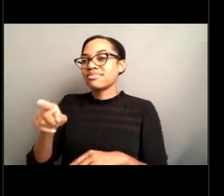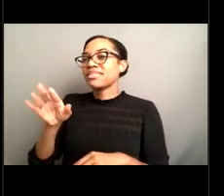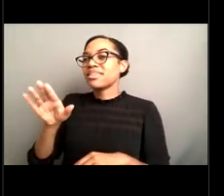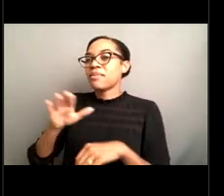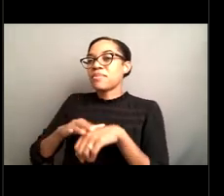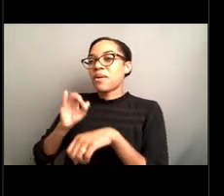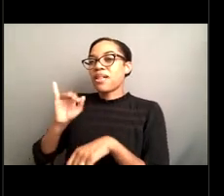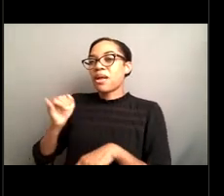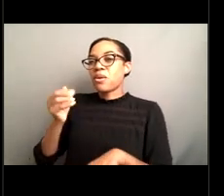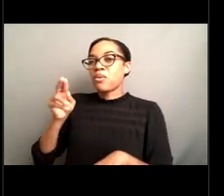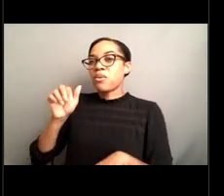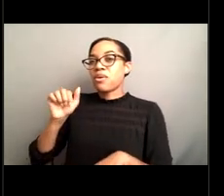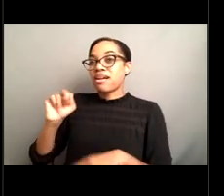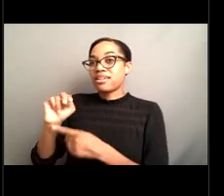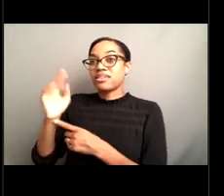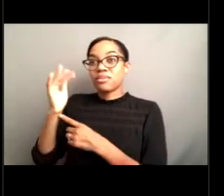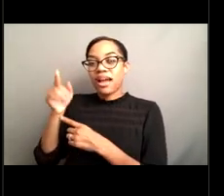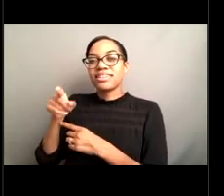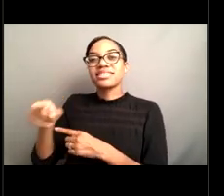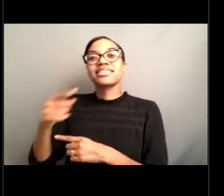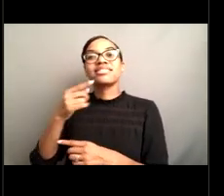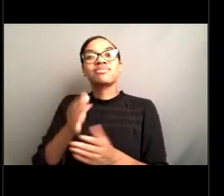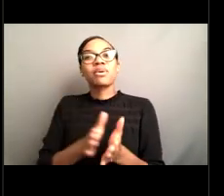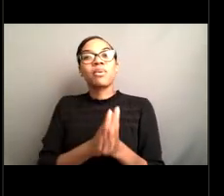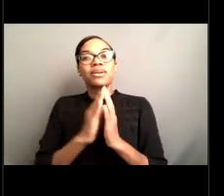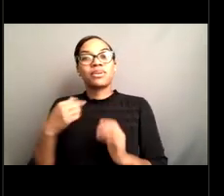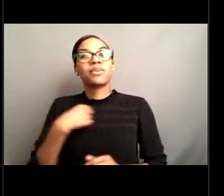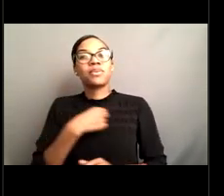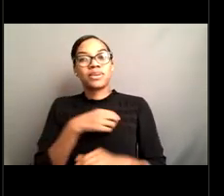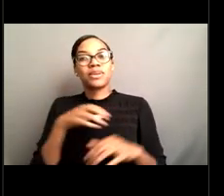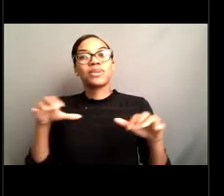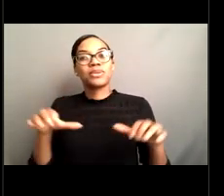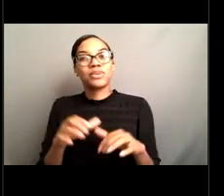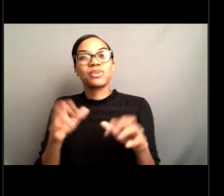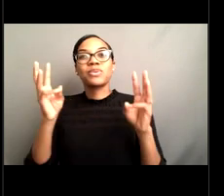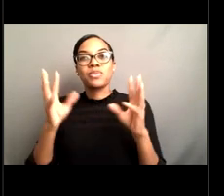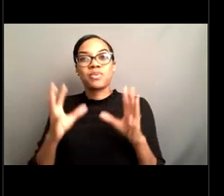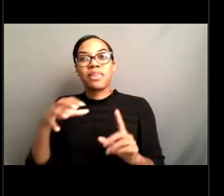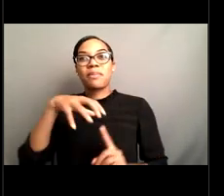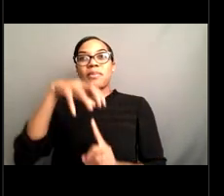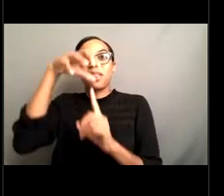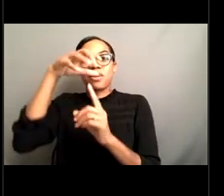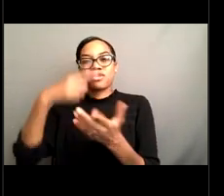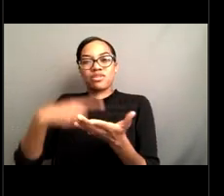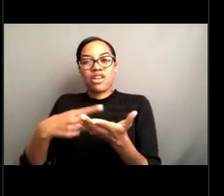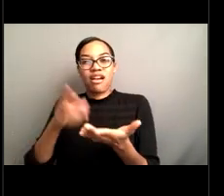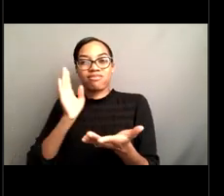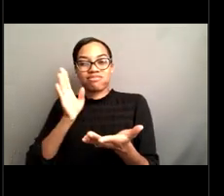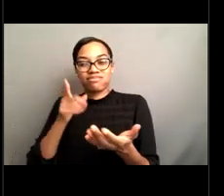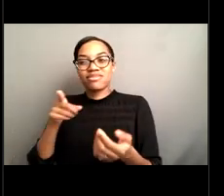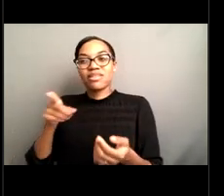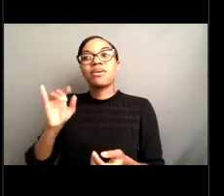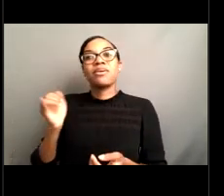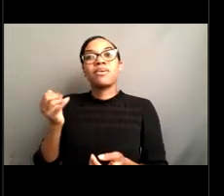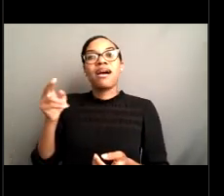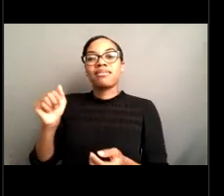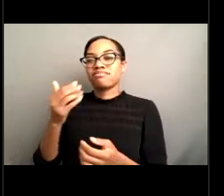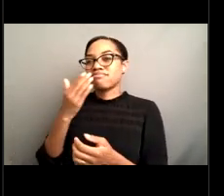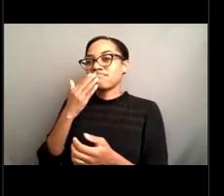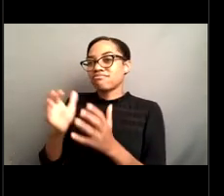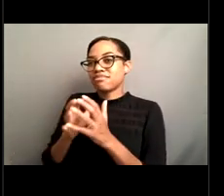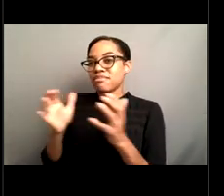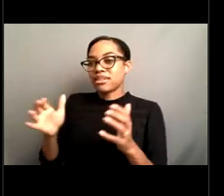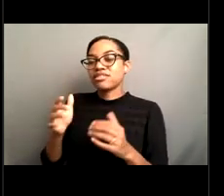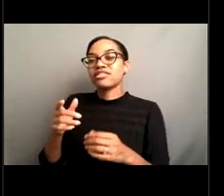was the one who requested that we do weather balloons. So he attended a lot of these webinars in the spring. So make sure you, if he